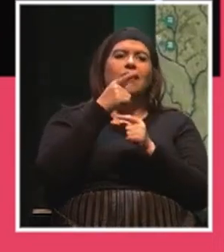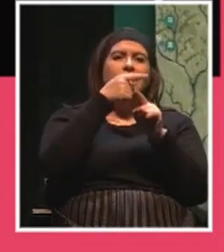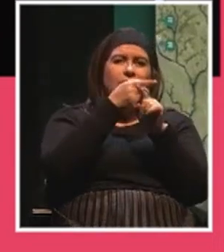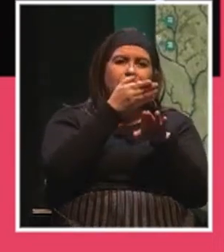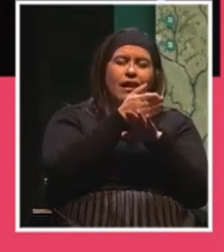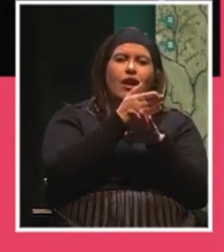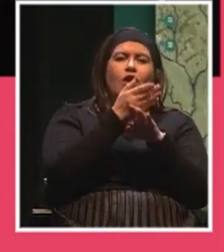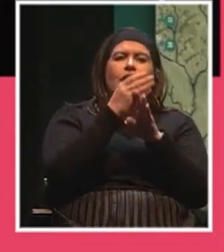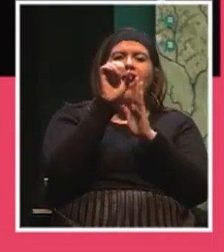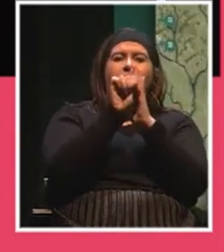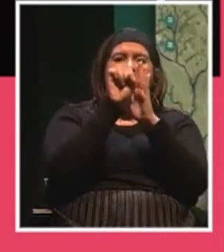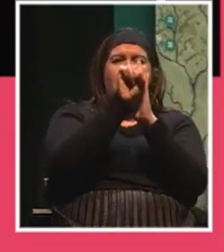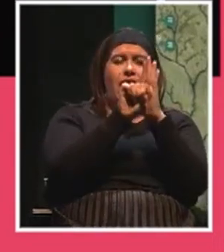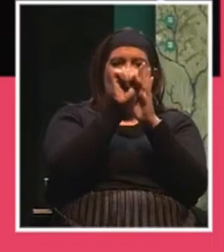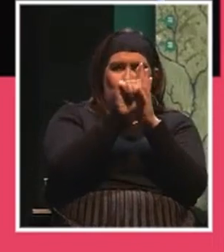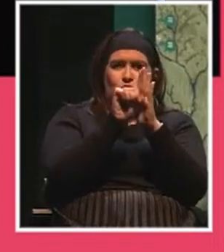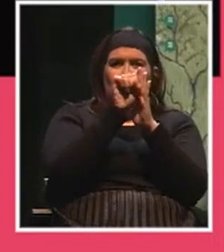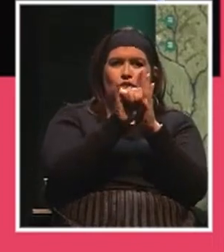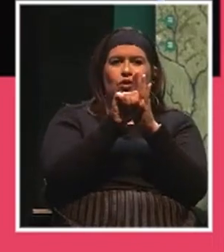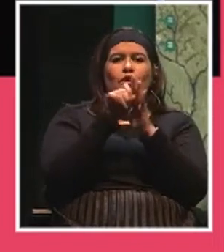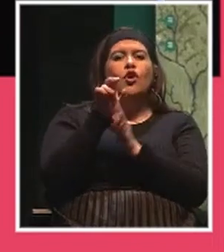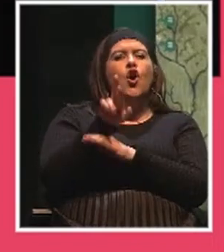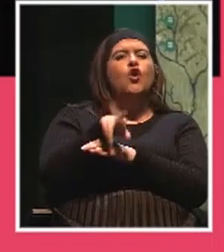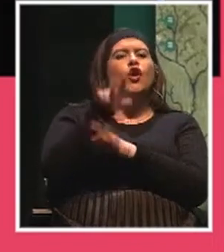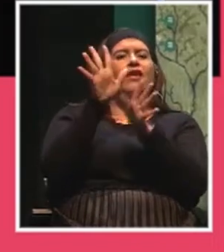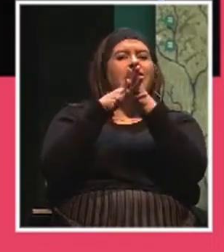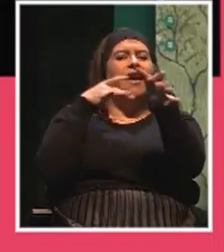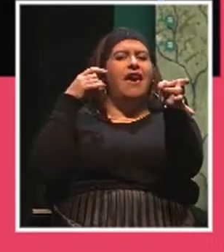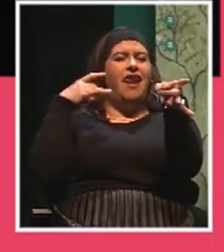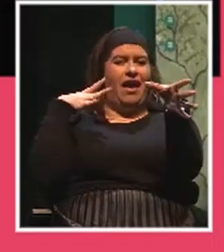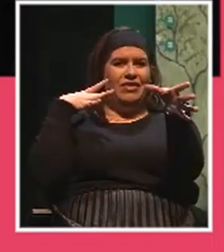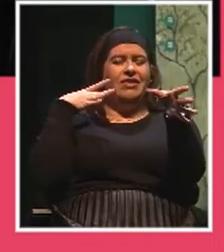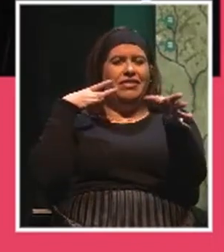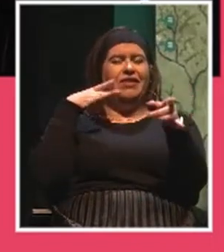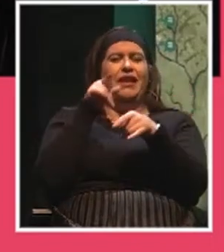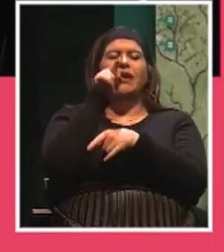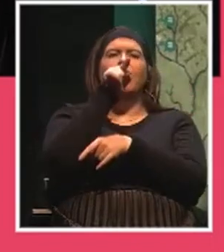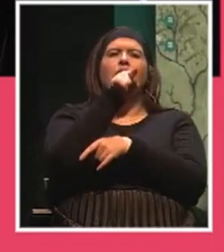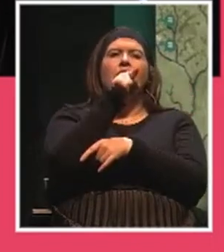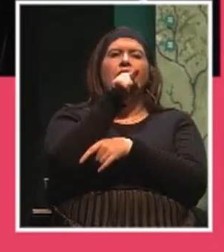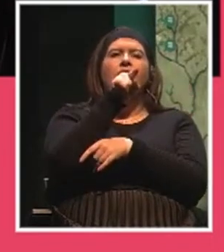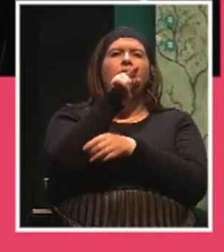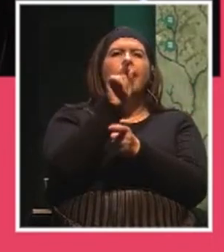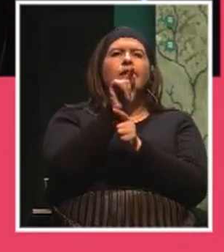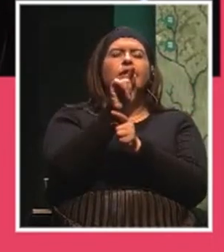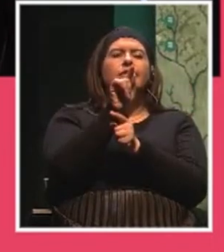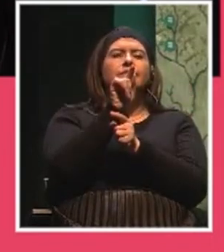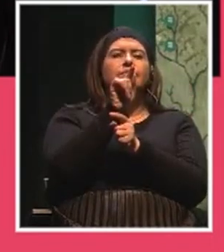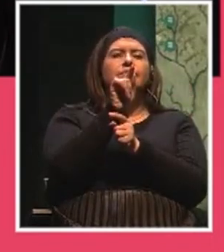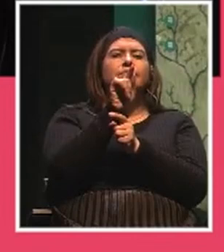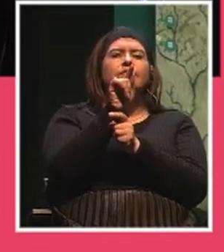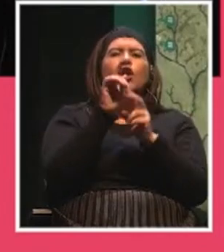Ireland, in a place called the Harland and Wolff Shipyard, which is where they built the Titanic in